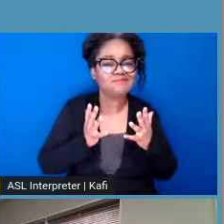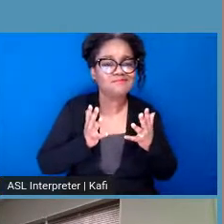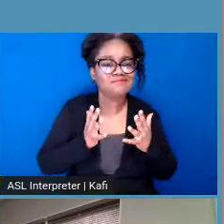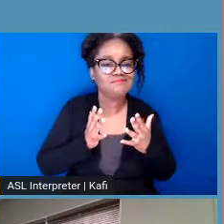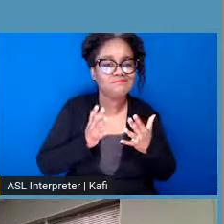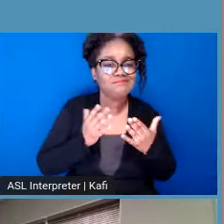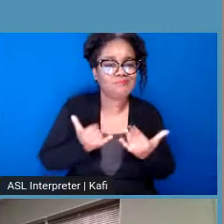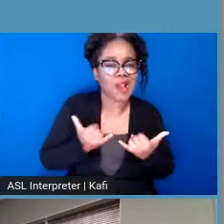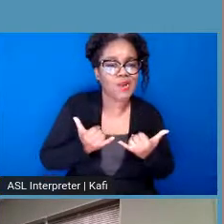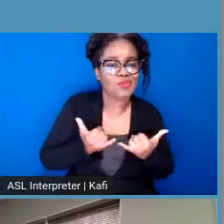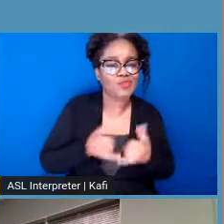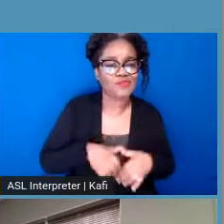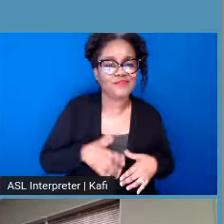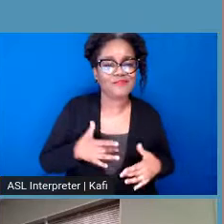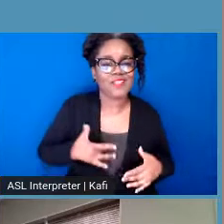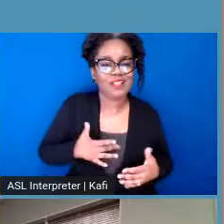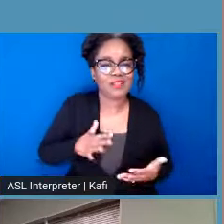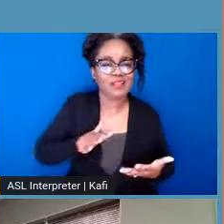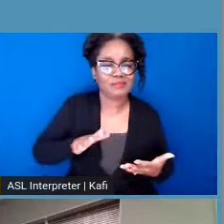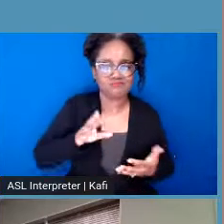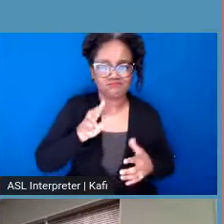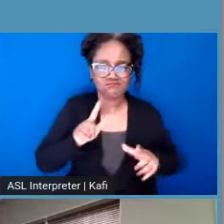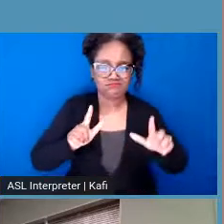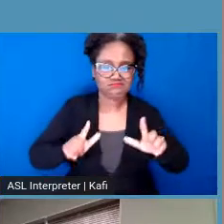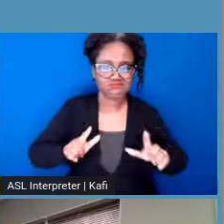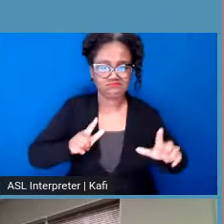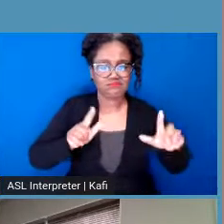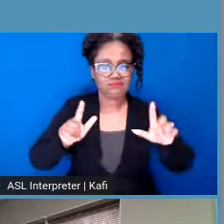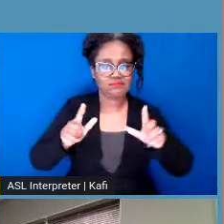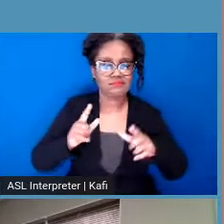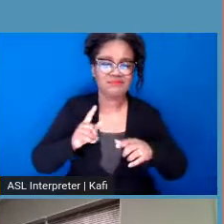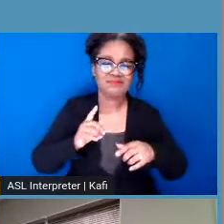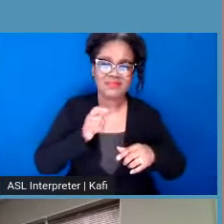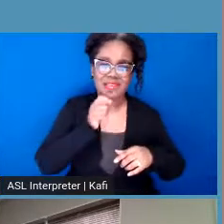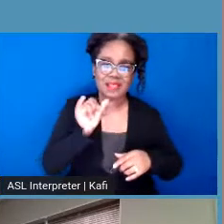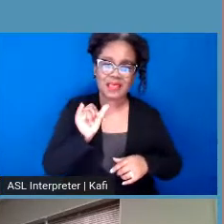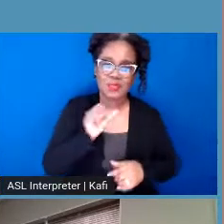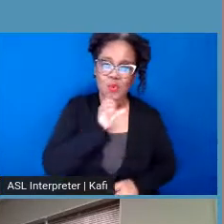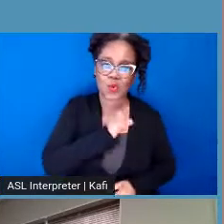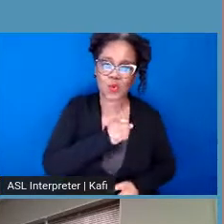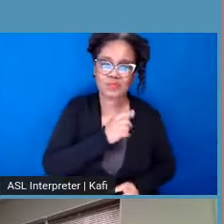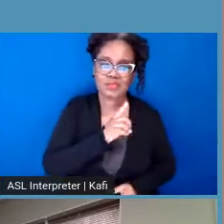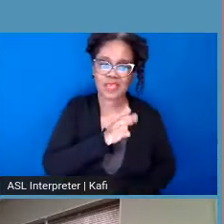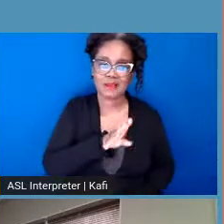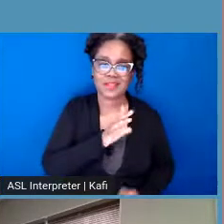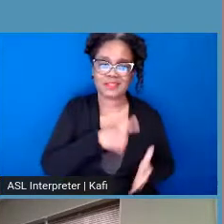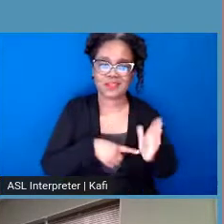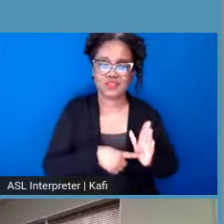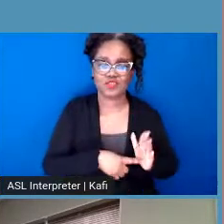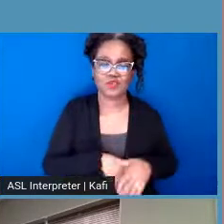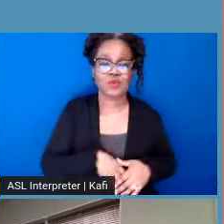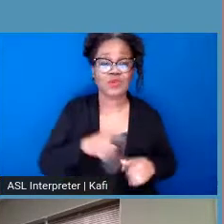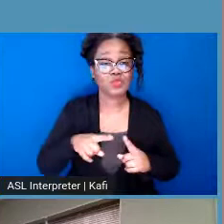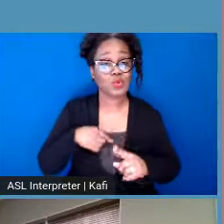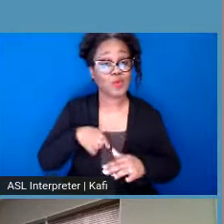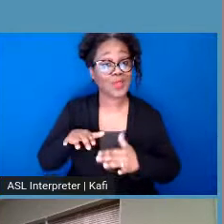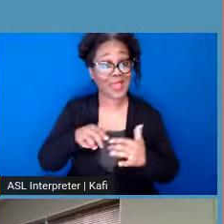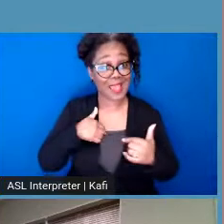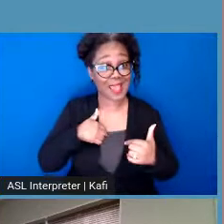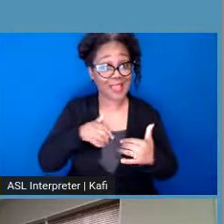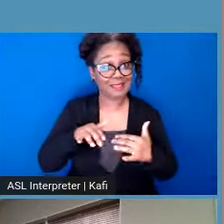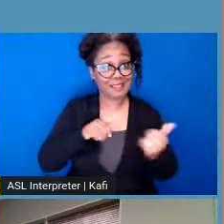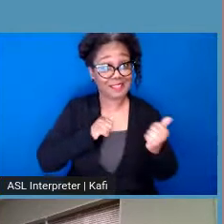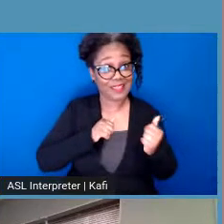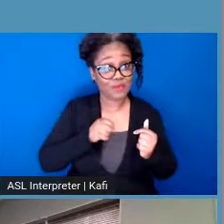of the other, like the first object database I showed you. And so when I left, we were kind of talking about, do we